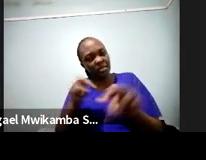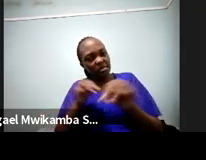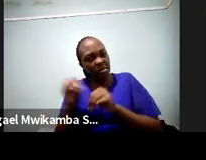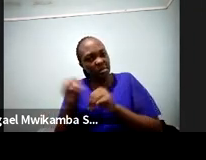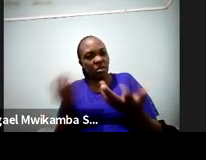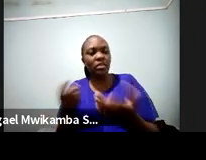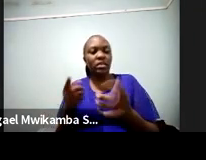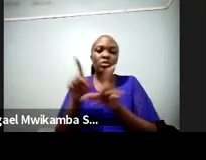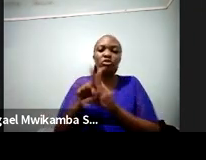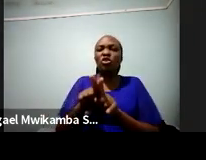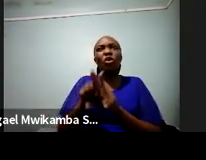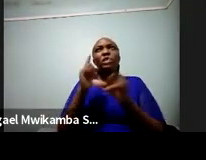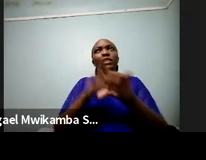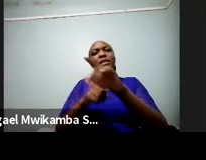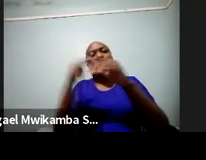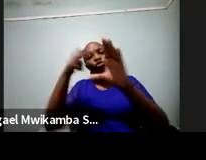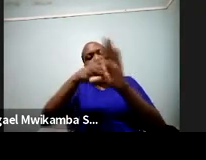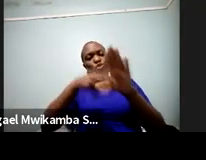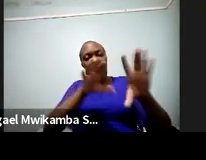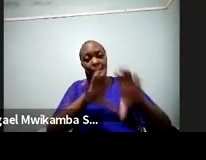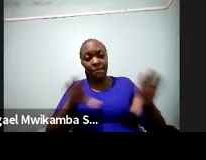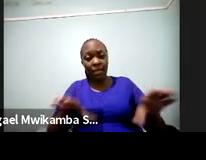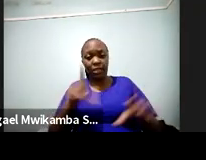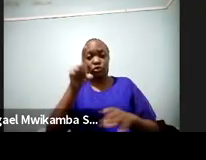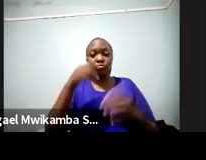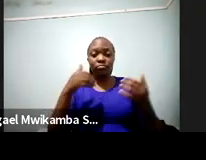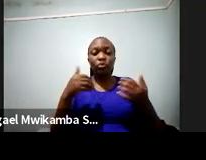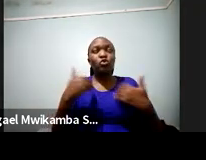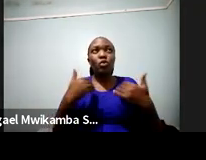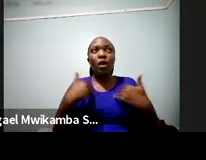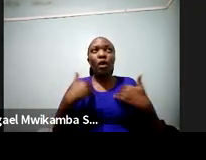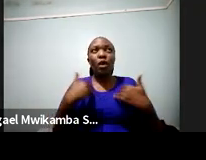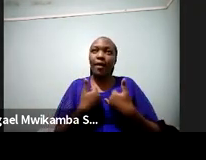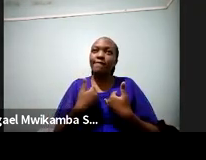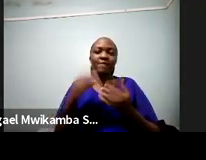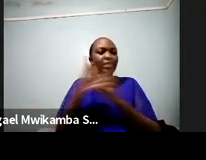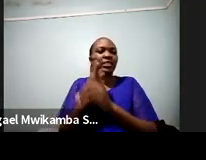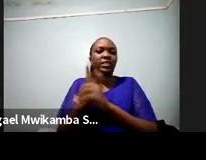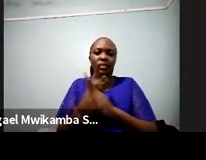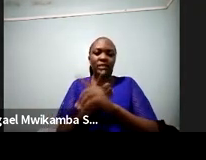market. You can take the cost leadership, you can take the penetration strategy, you can take the,